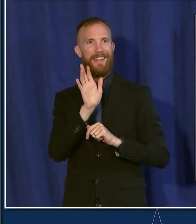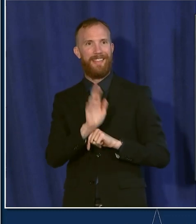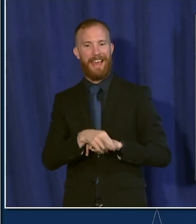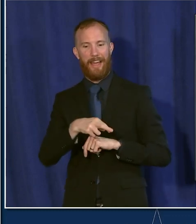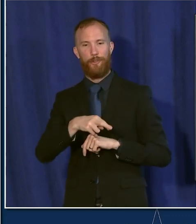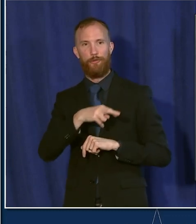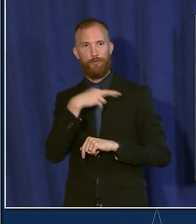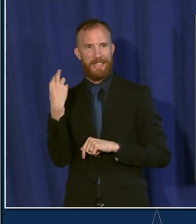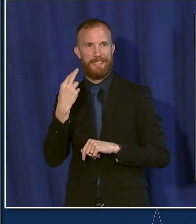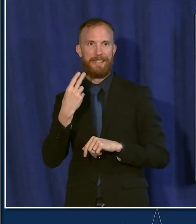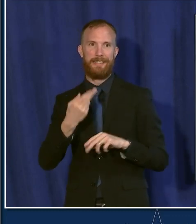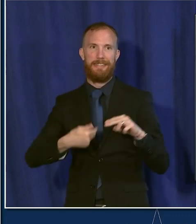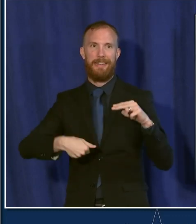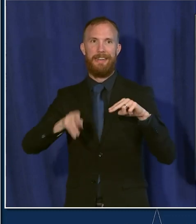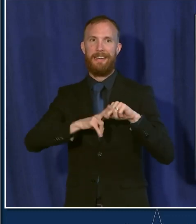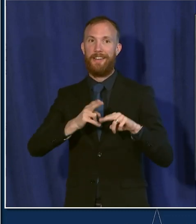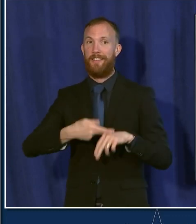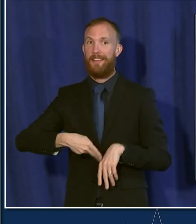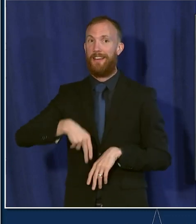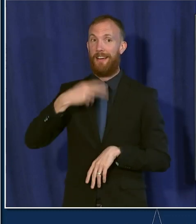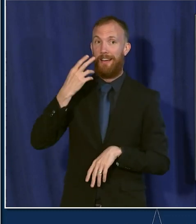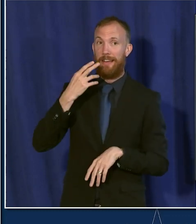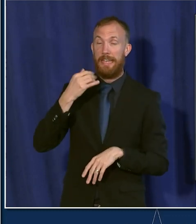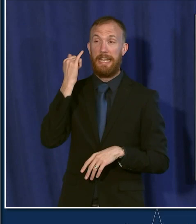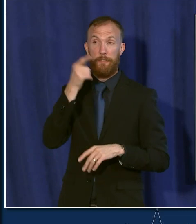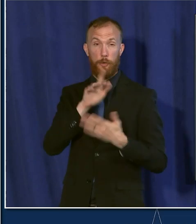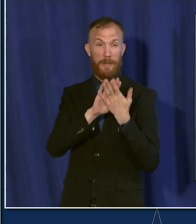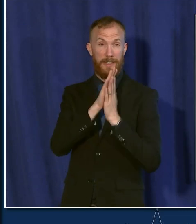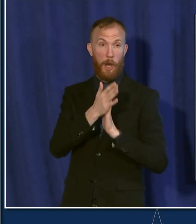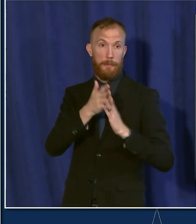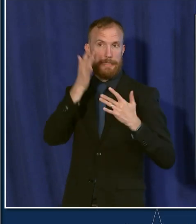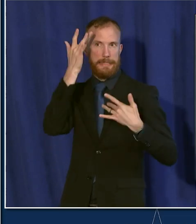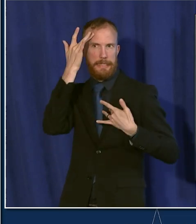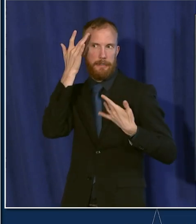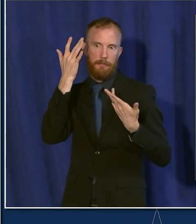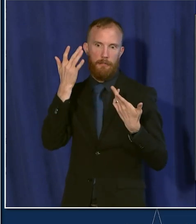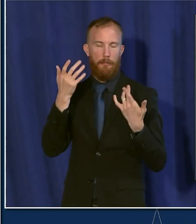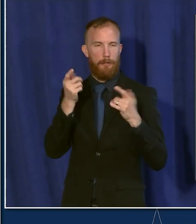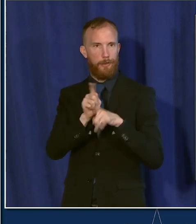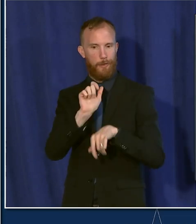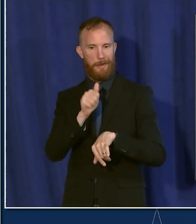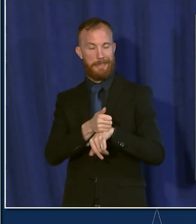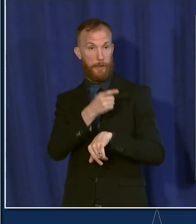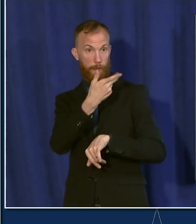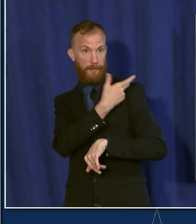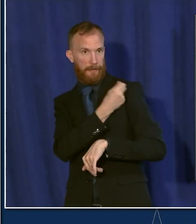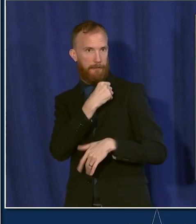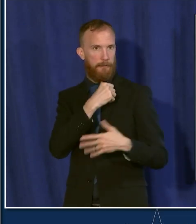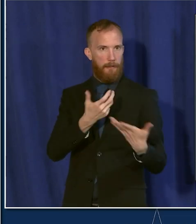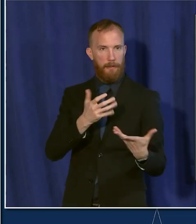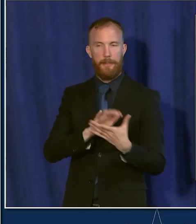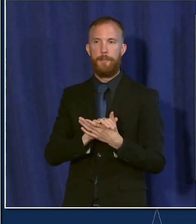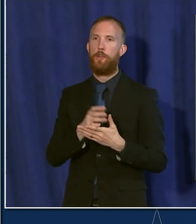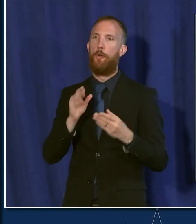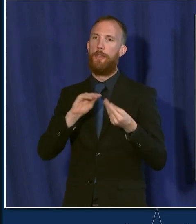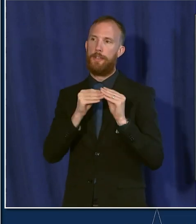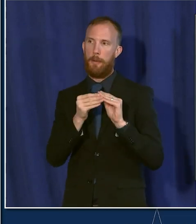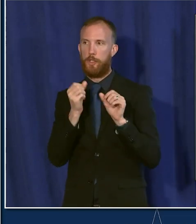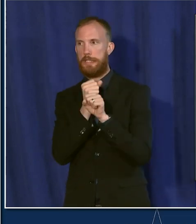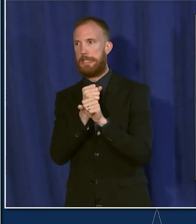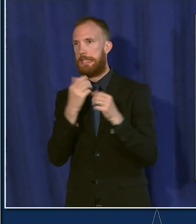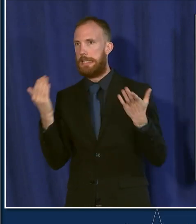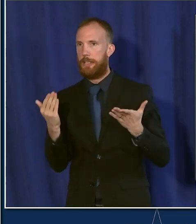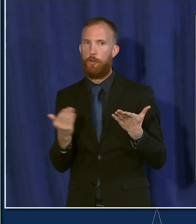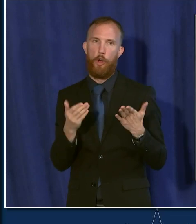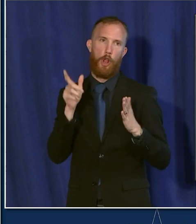get sick from that person, the biggest difference is whether or not you are vaccinated. So while the numbers here remain low, and our hospitalization